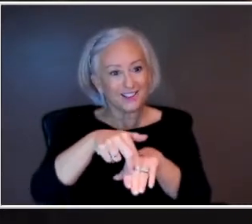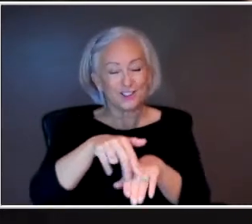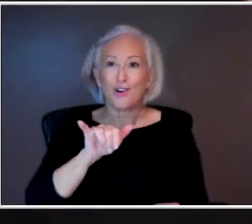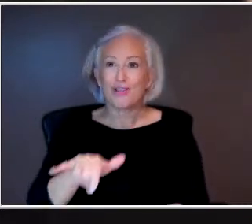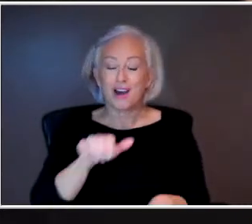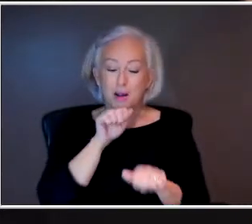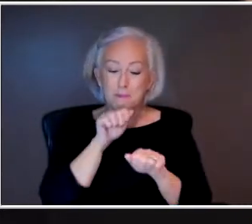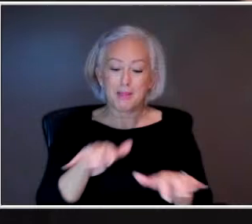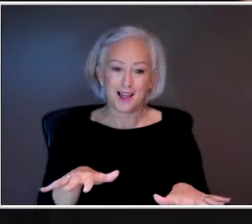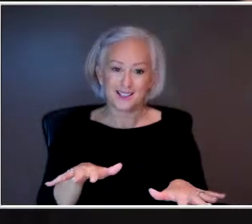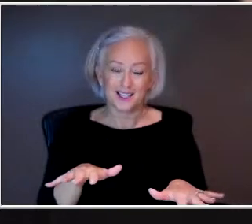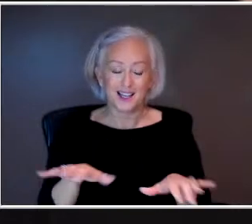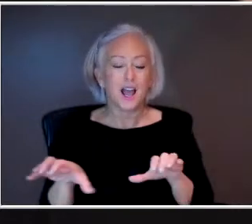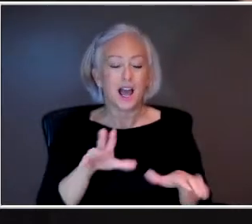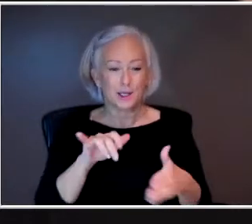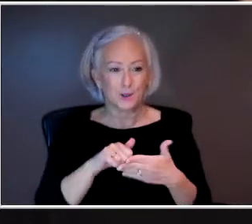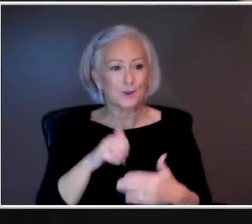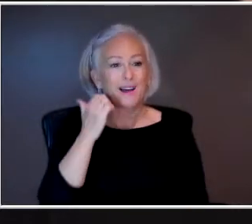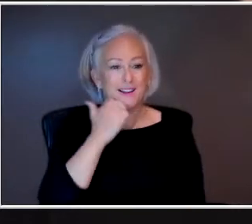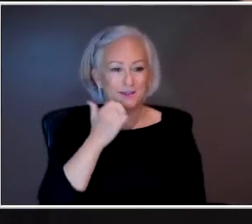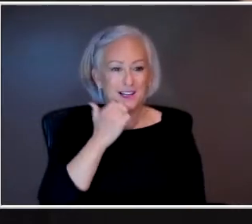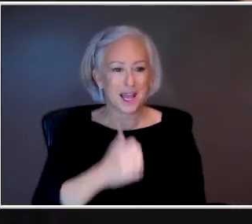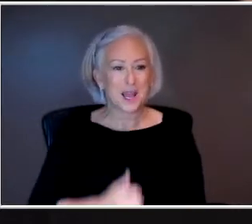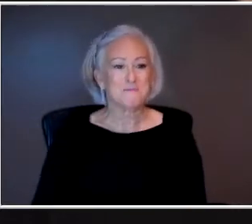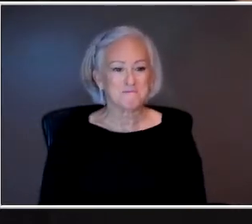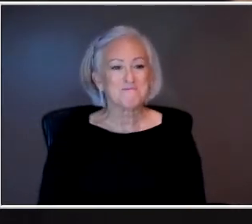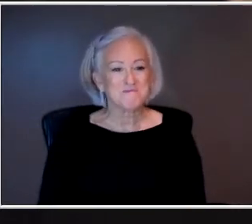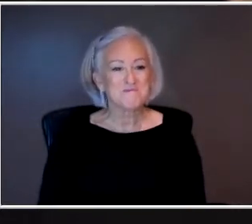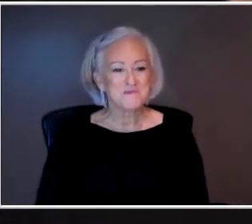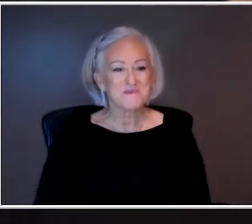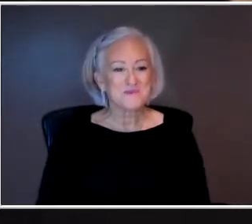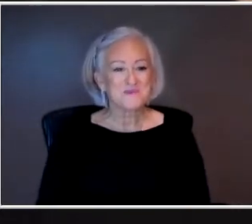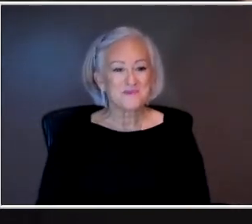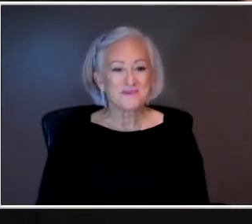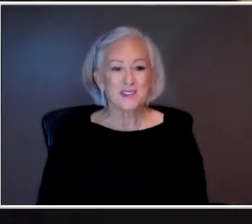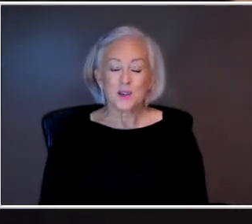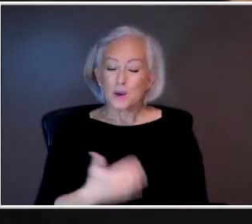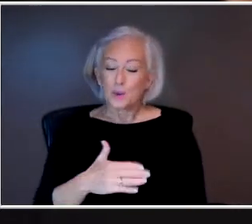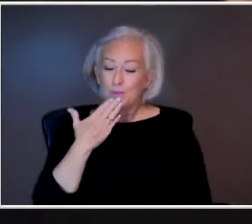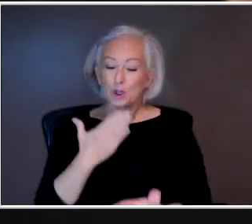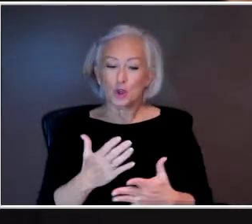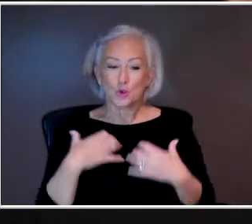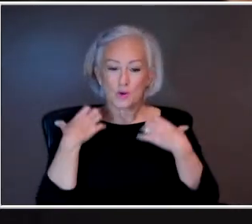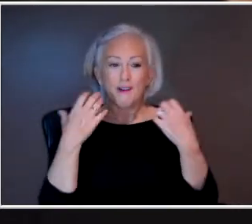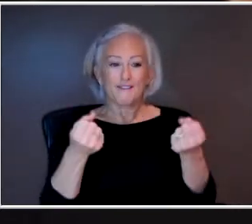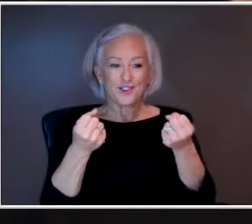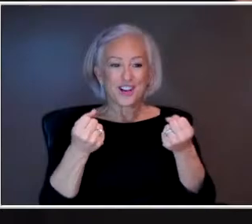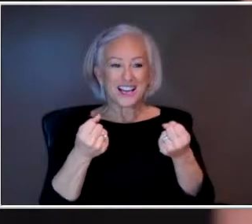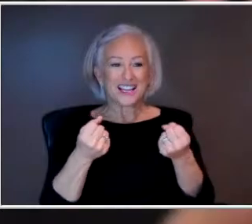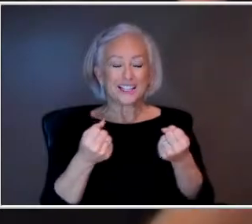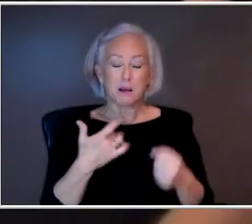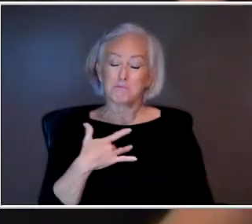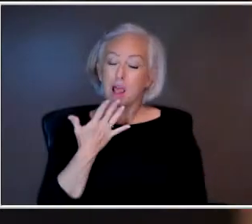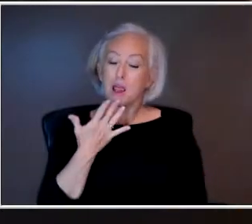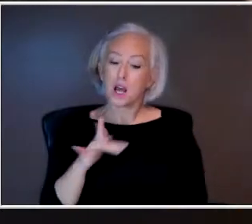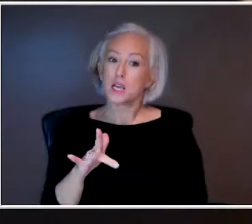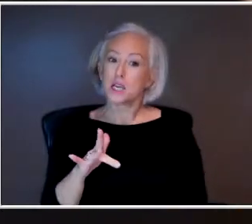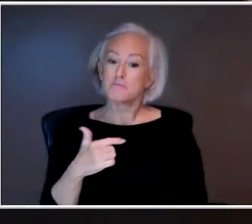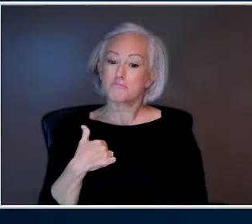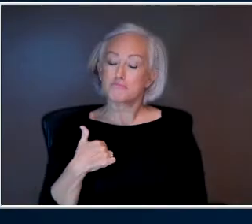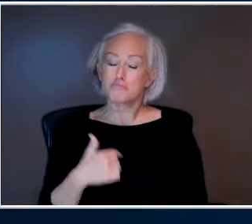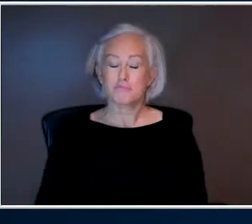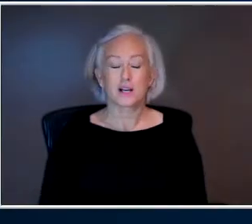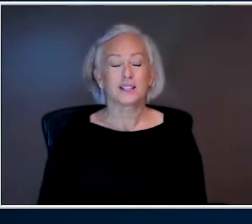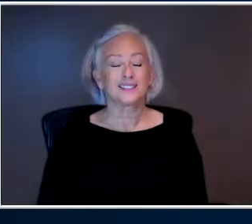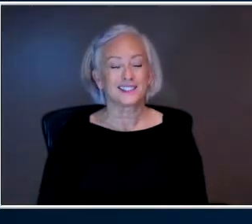every day. So yeah, it's been a good recovery. We've been really lucky, you know.